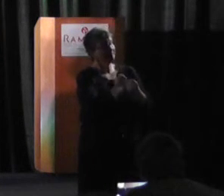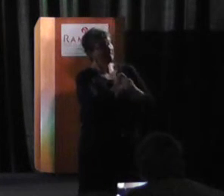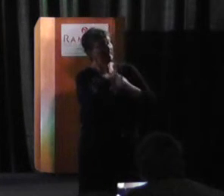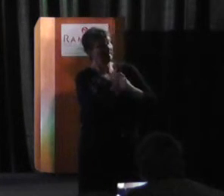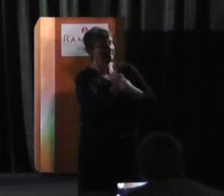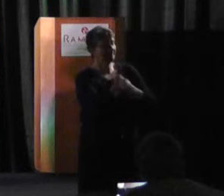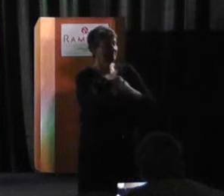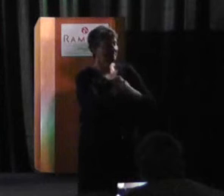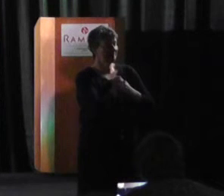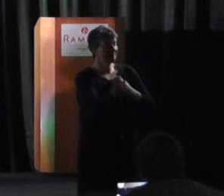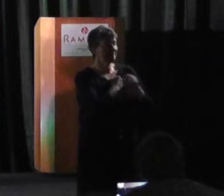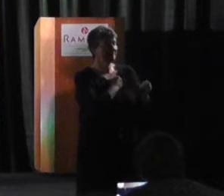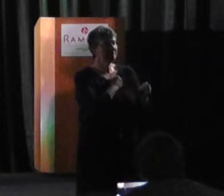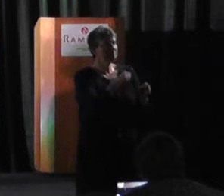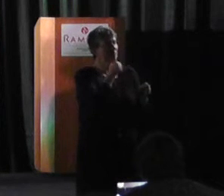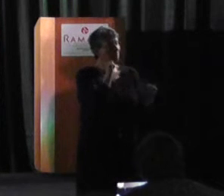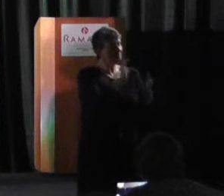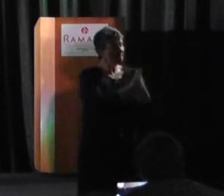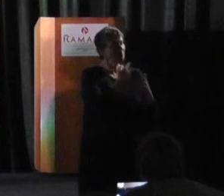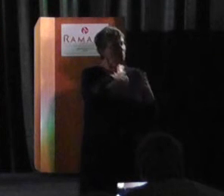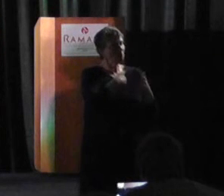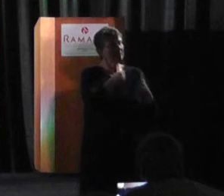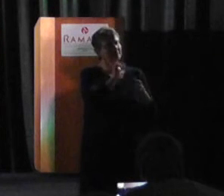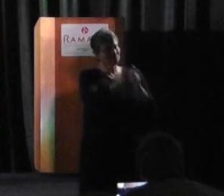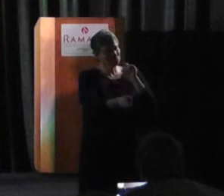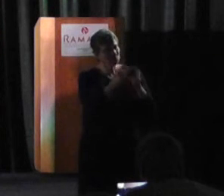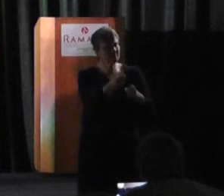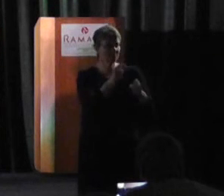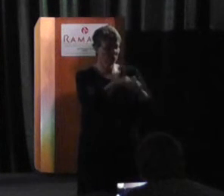we want to contribute to, and what